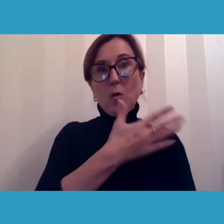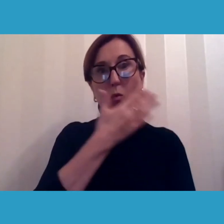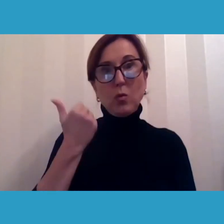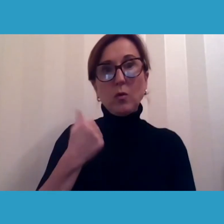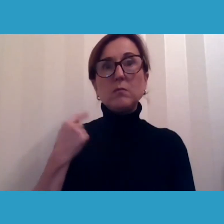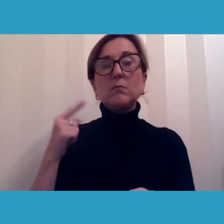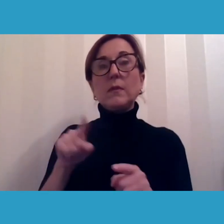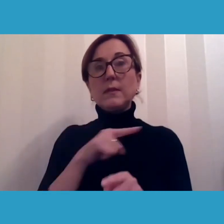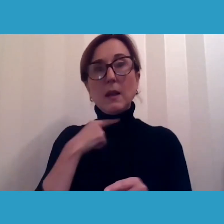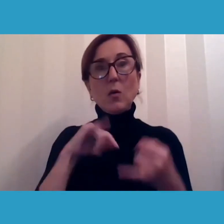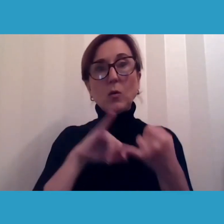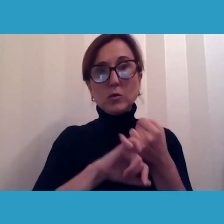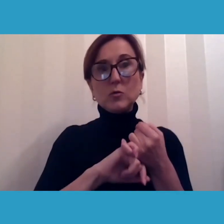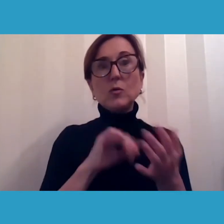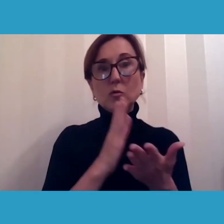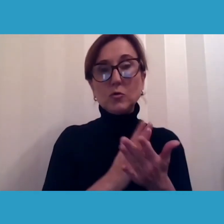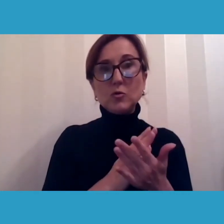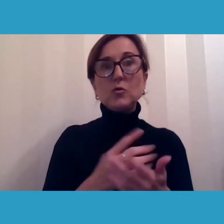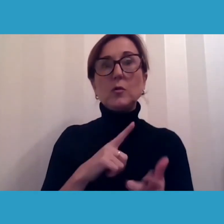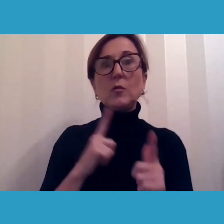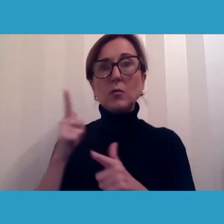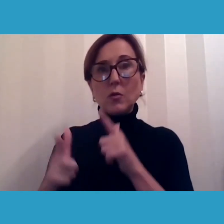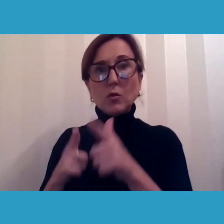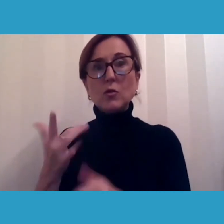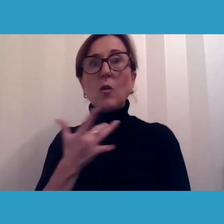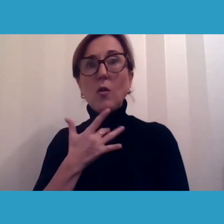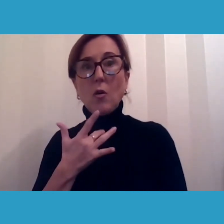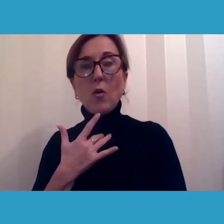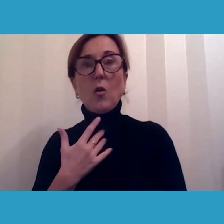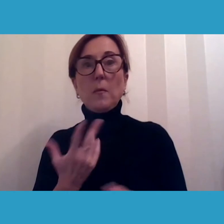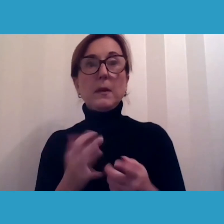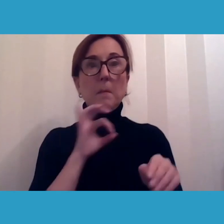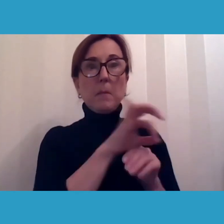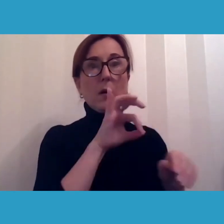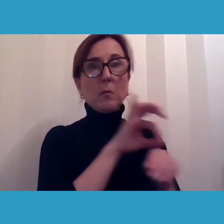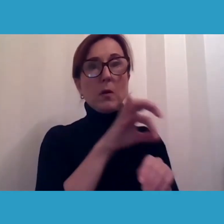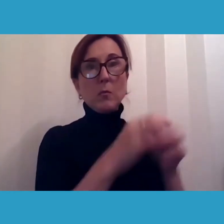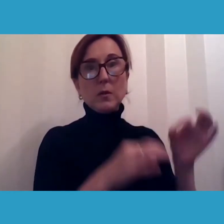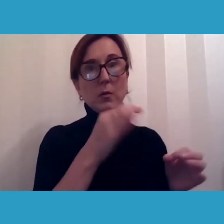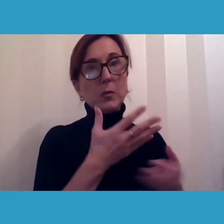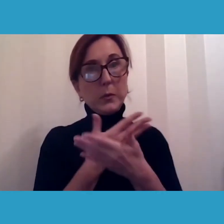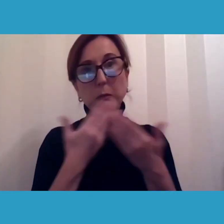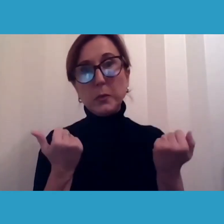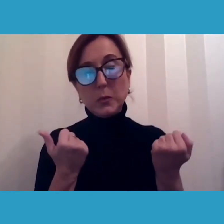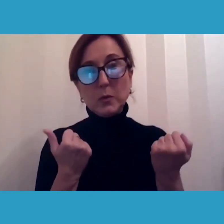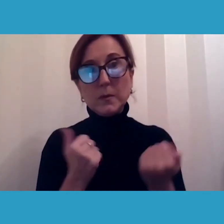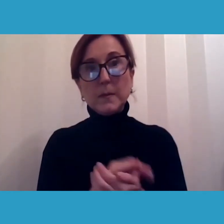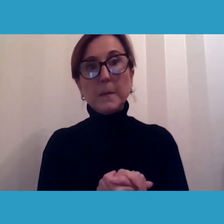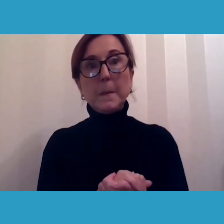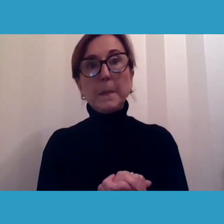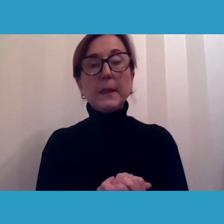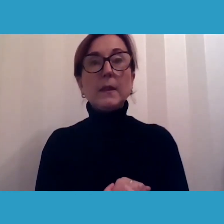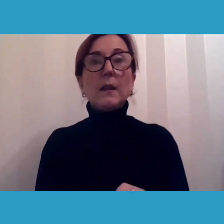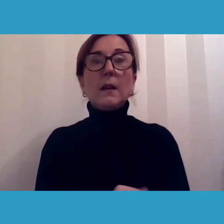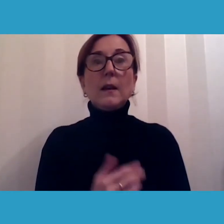Therefore, those offenders have an incentive to further commit offenses